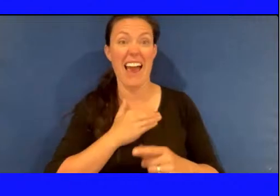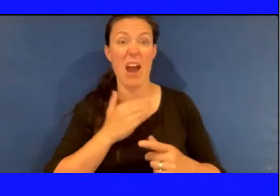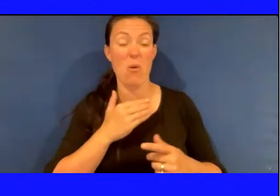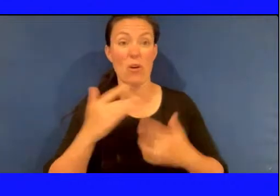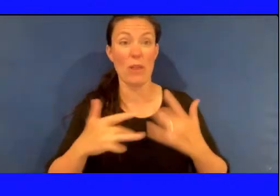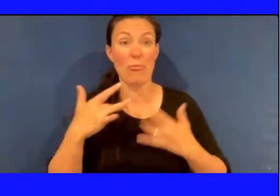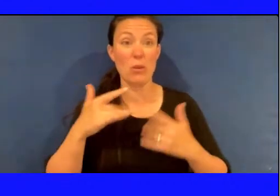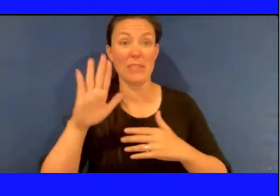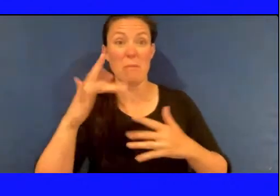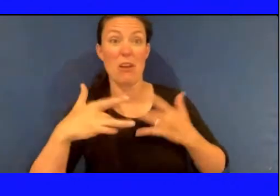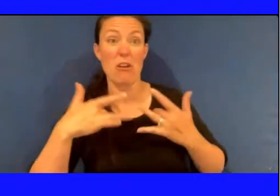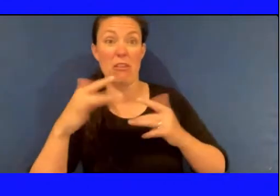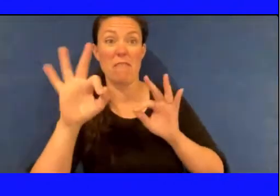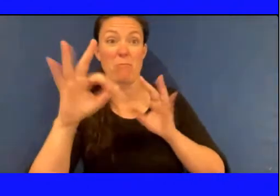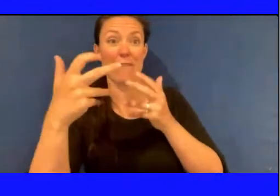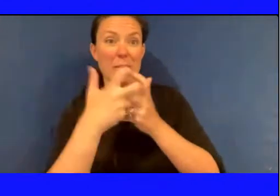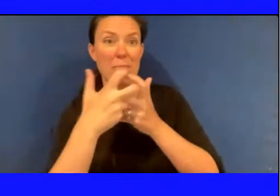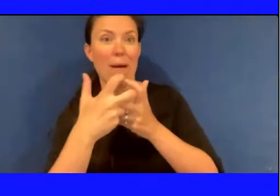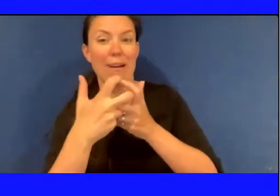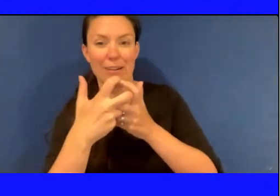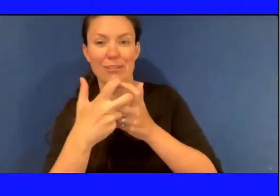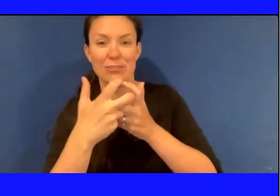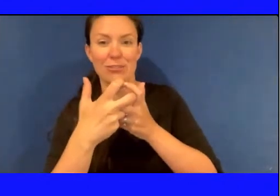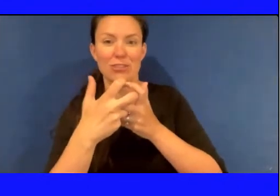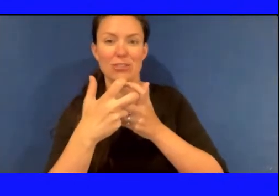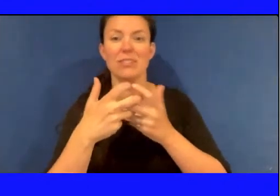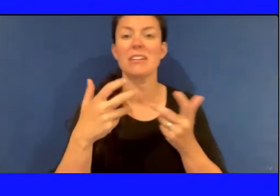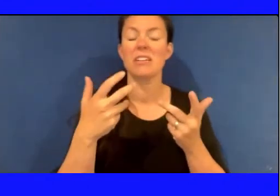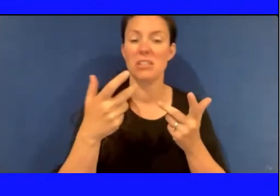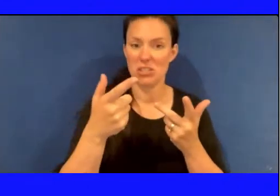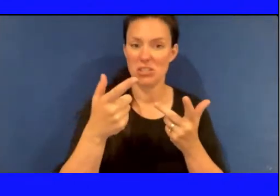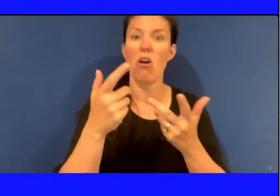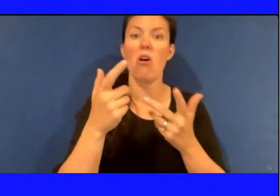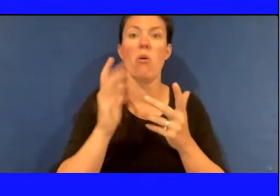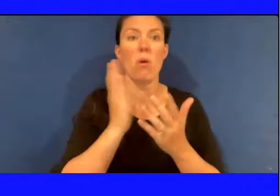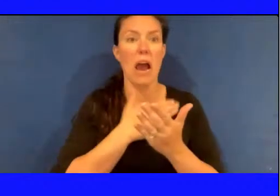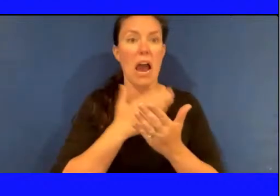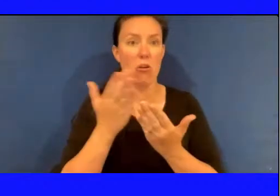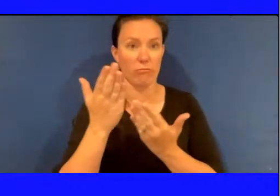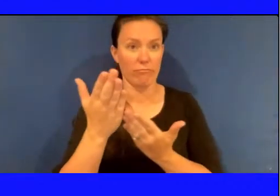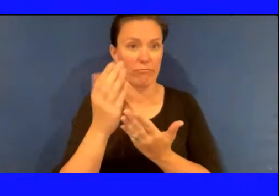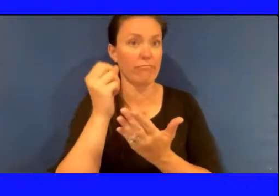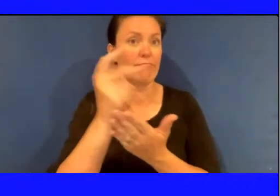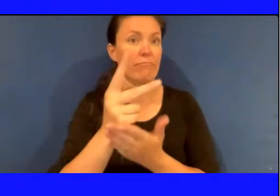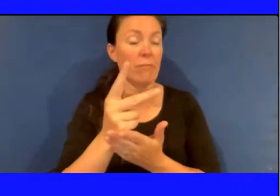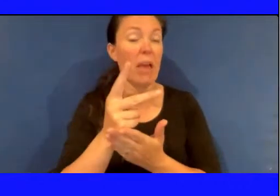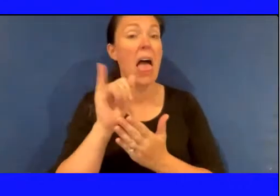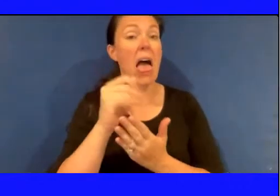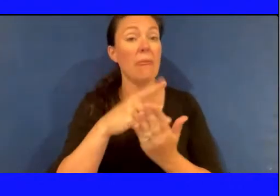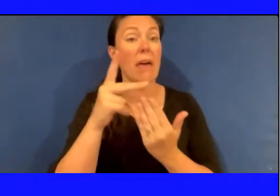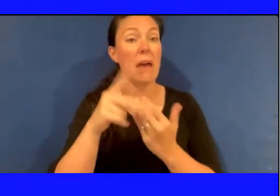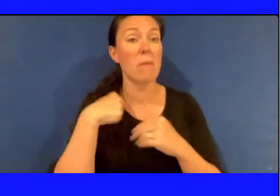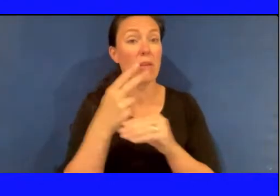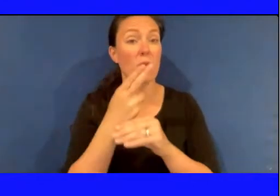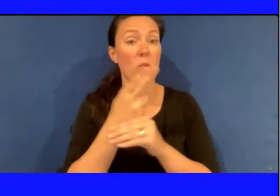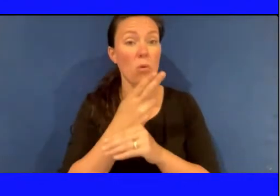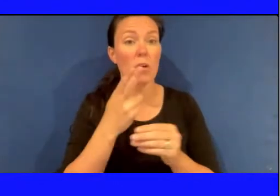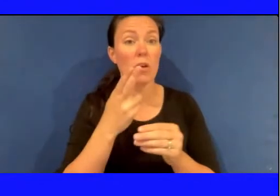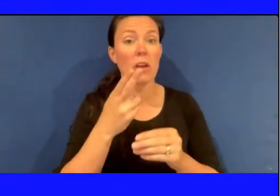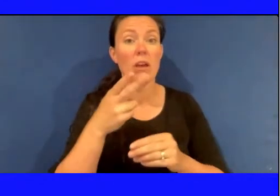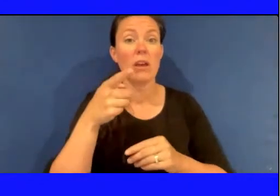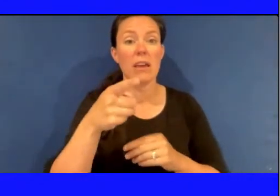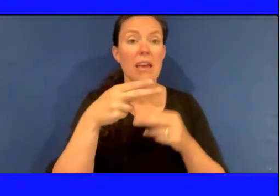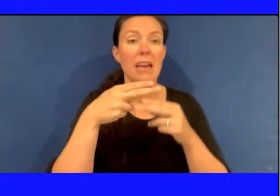so where we ended up was being awarded, and the program that we'll be using through HBD is what they call an